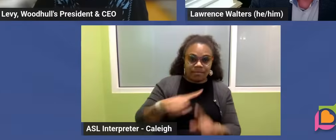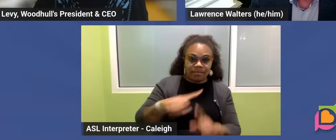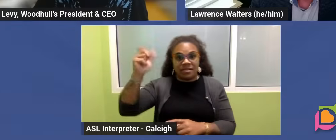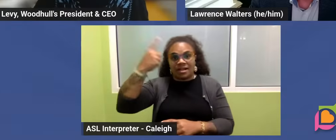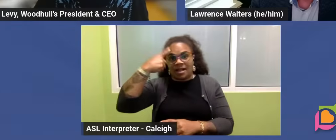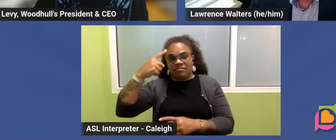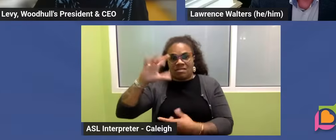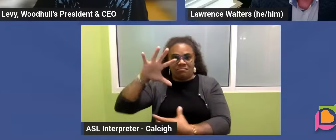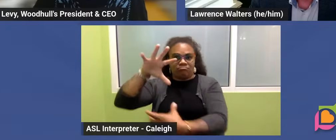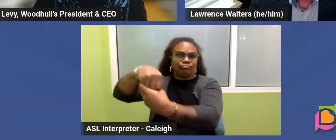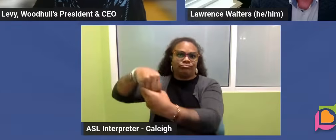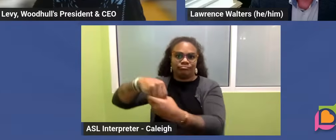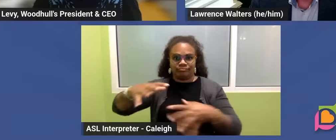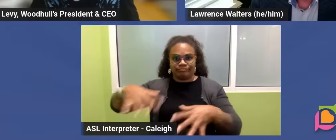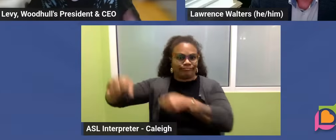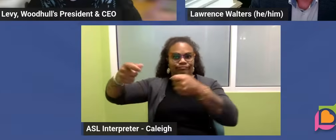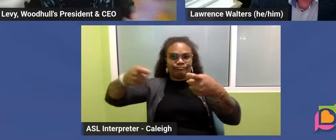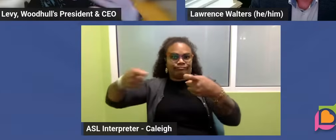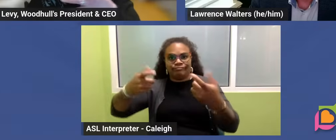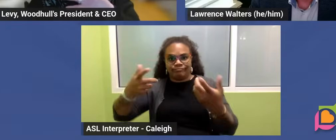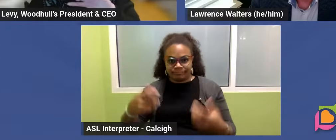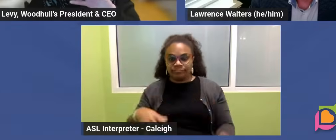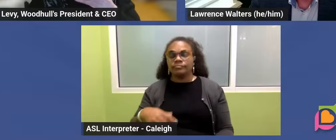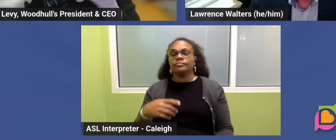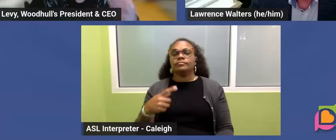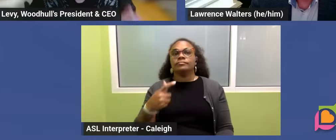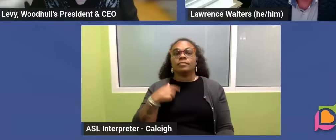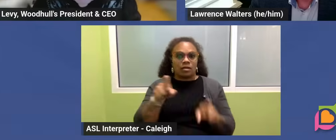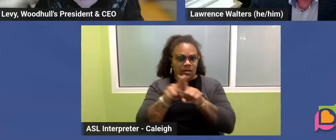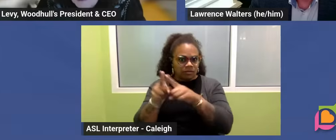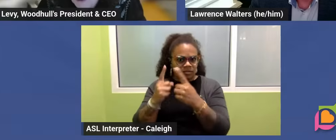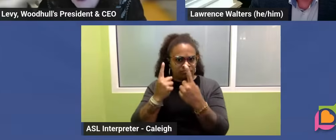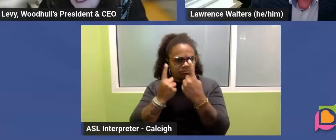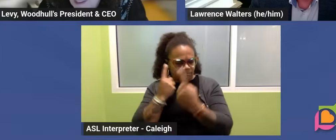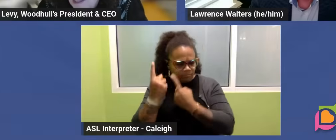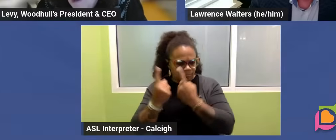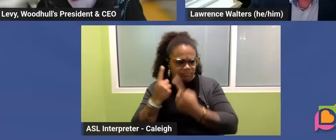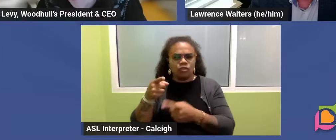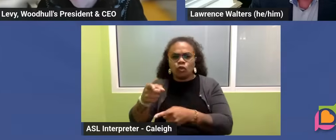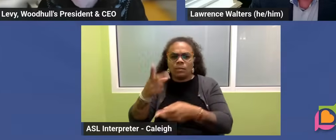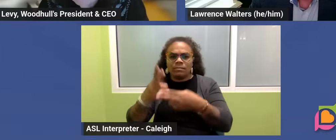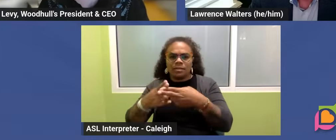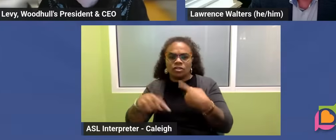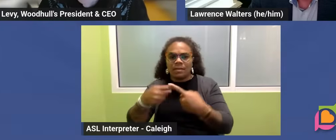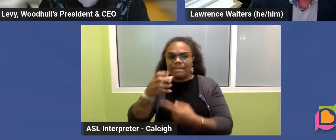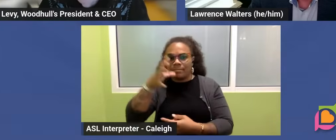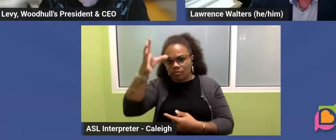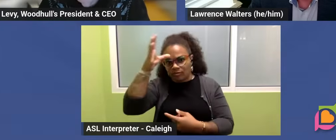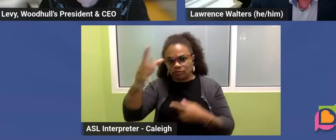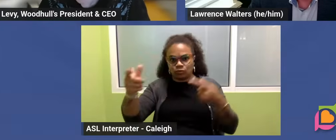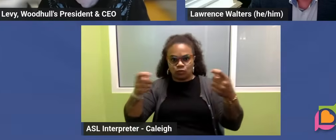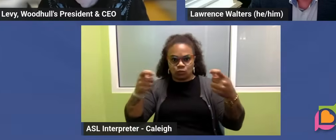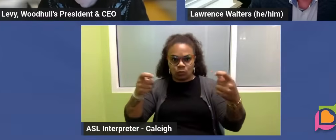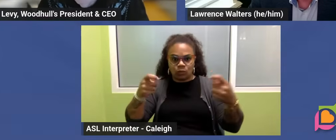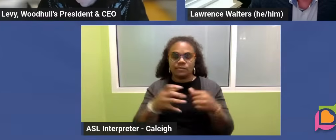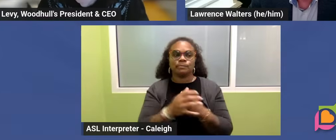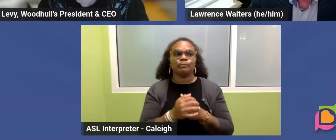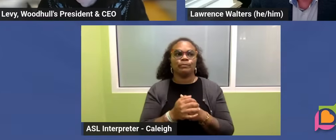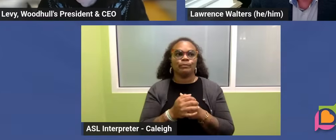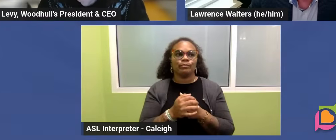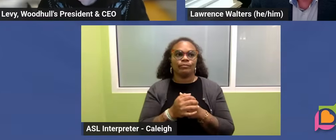and regulates. I was also thinking when you were talking about parental controls, that for